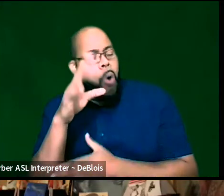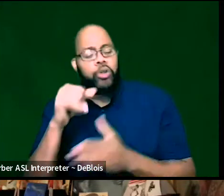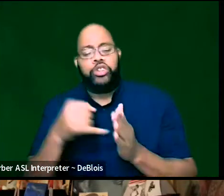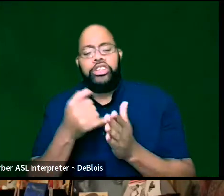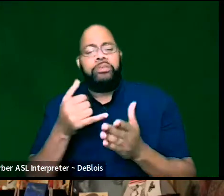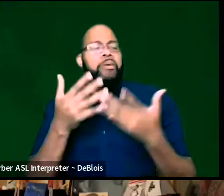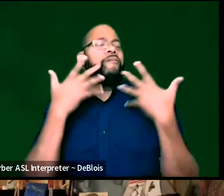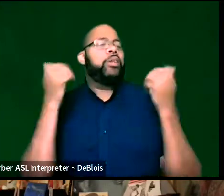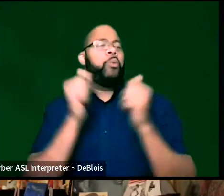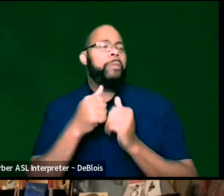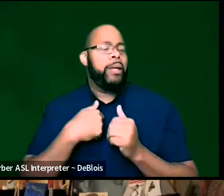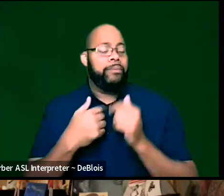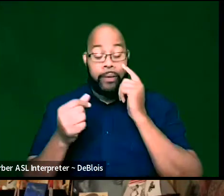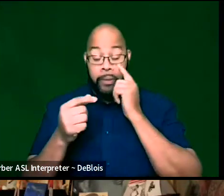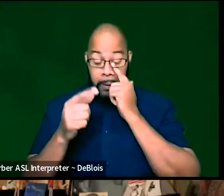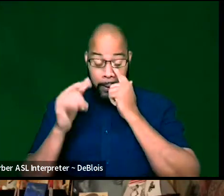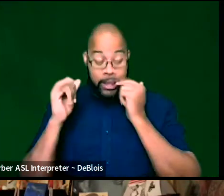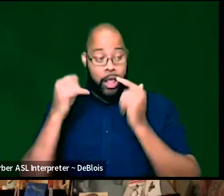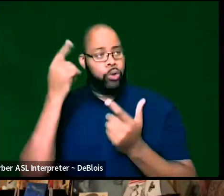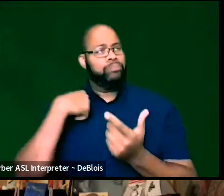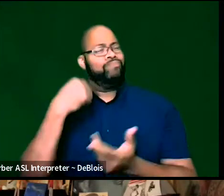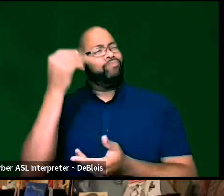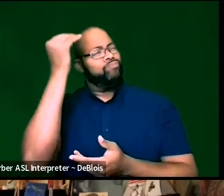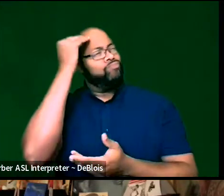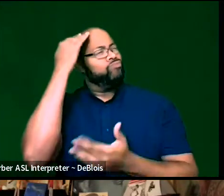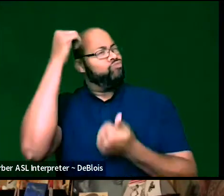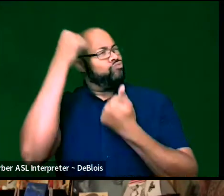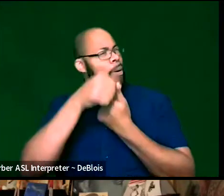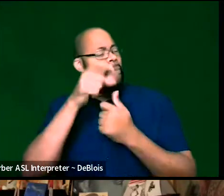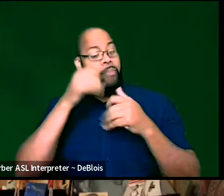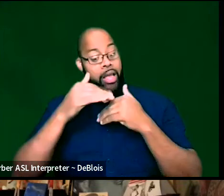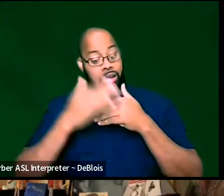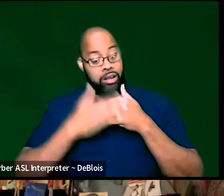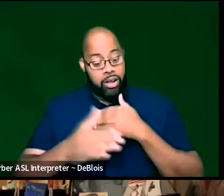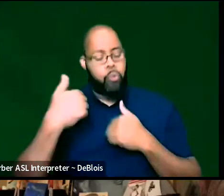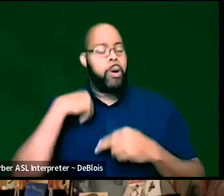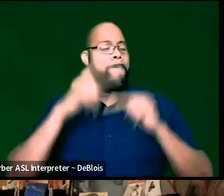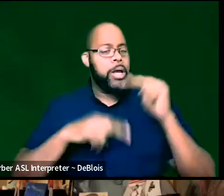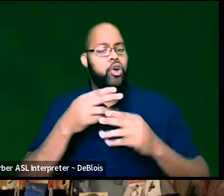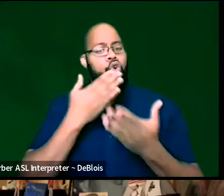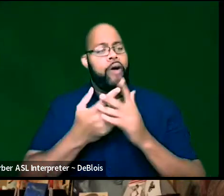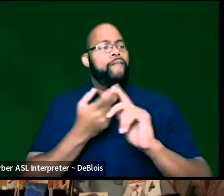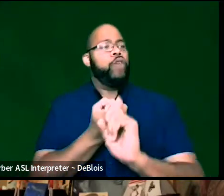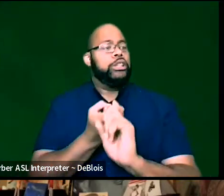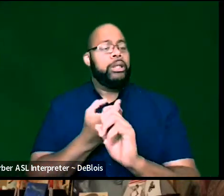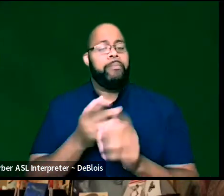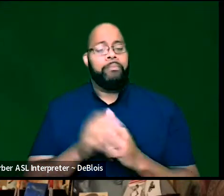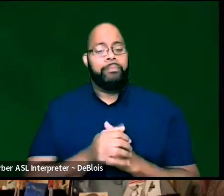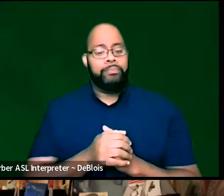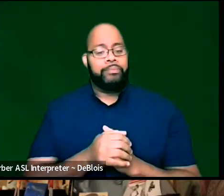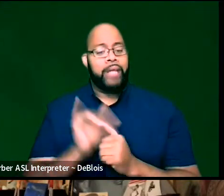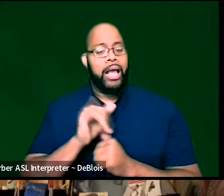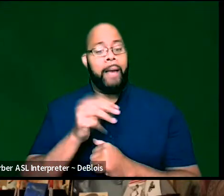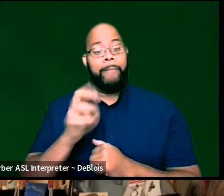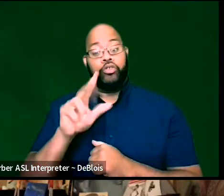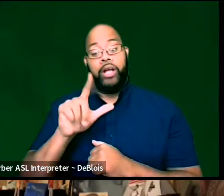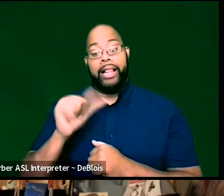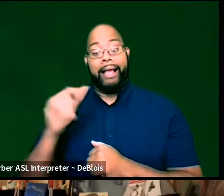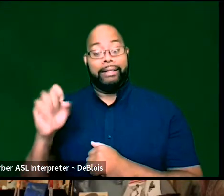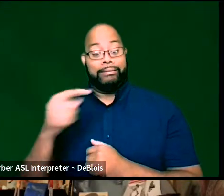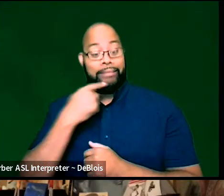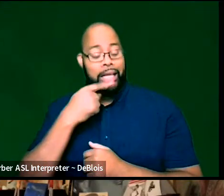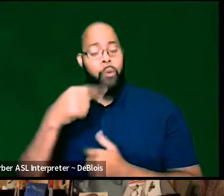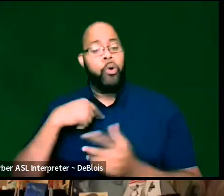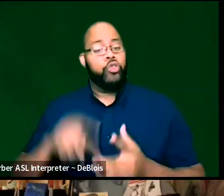to be friendly. And that always stuck with me. And then from there, we built a friendship. And like Mr. Leggett said,